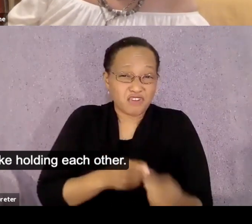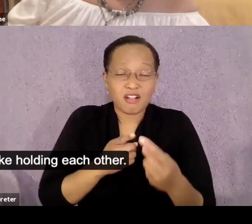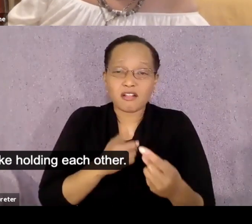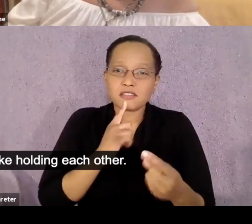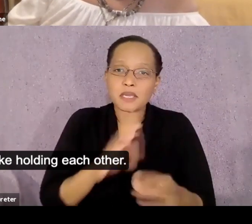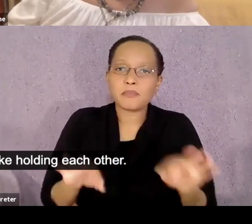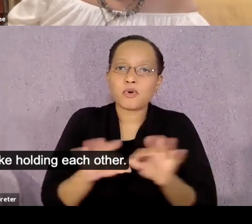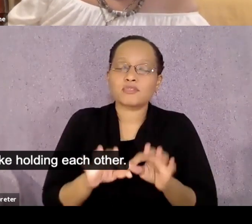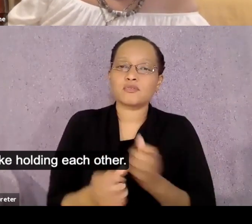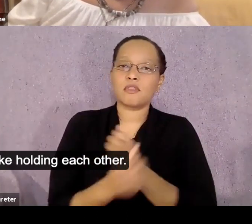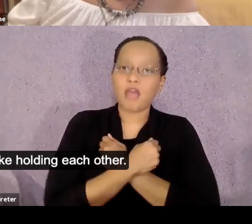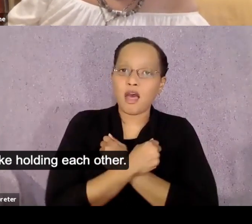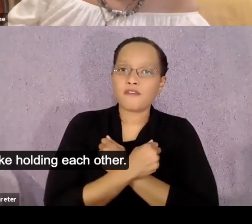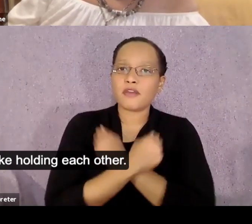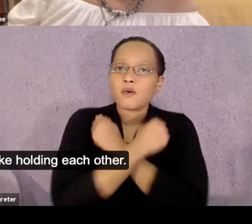each other.